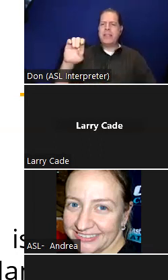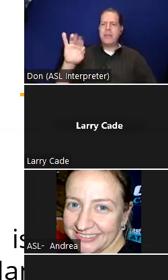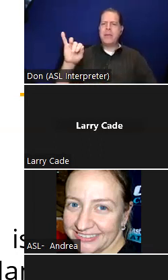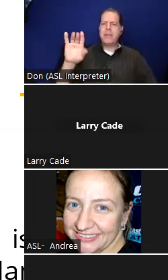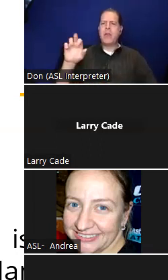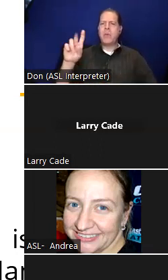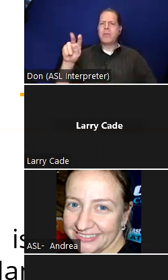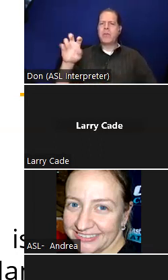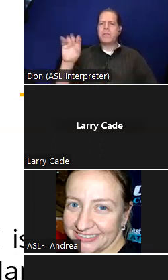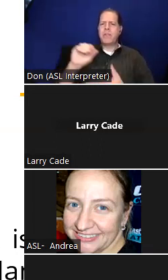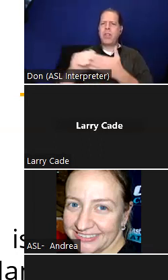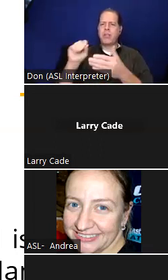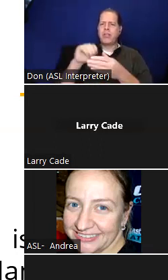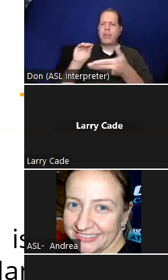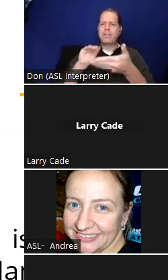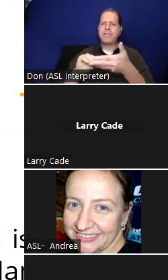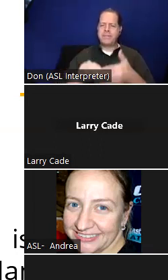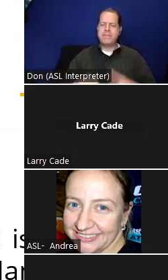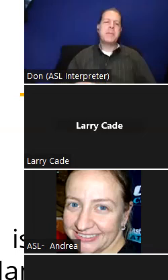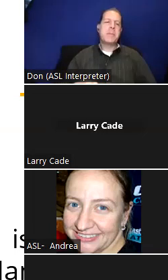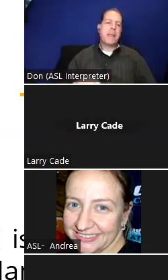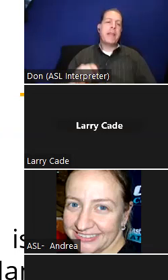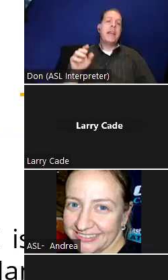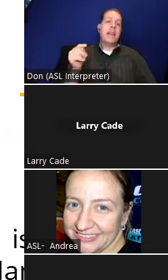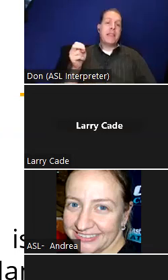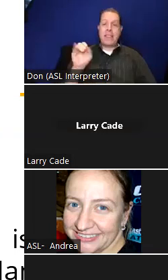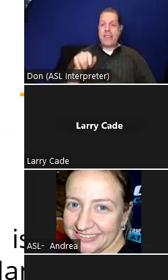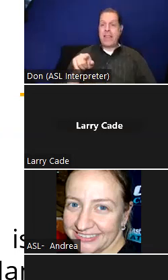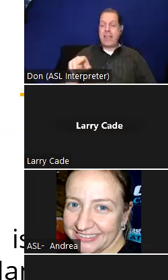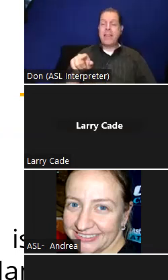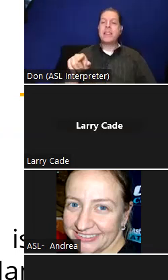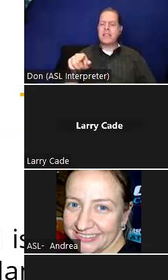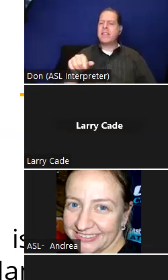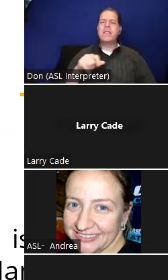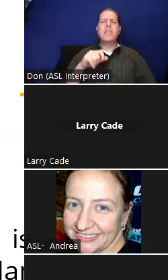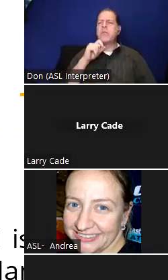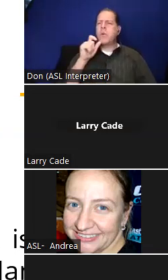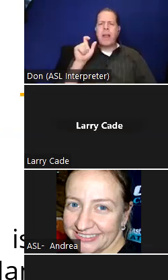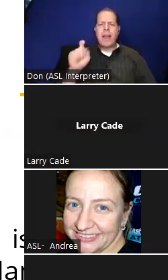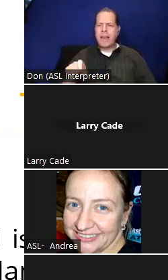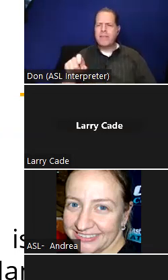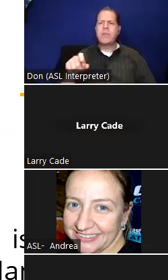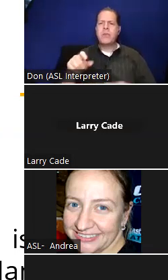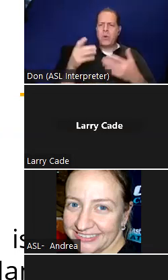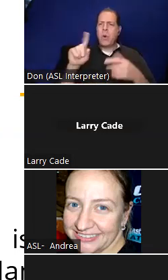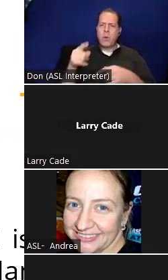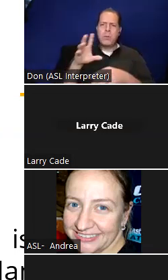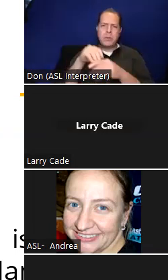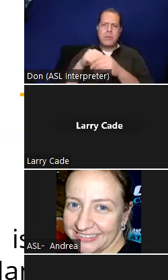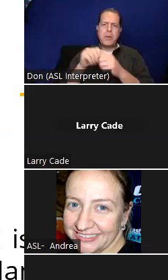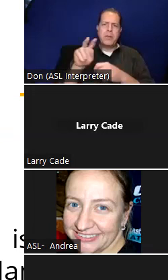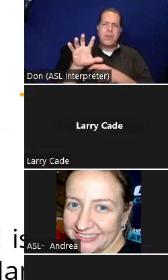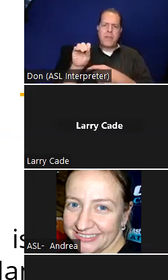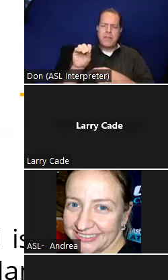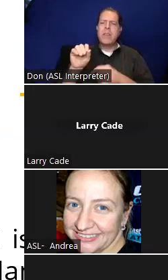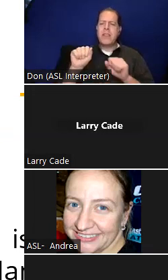$250 balance. And then that being said, they don't have to only participate with the 250.